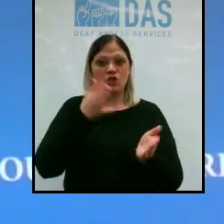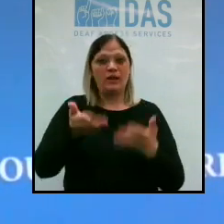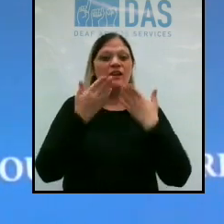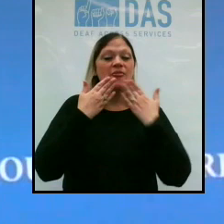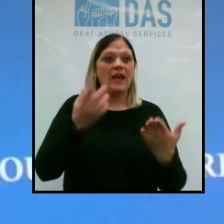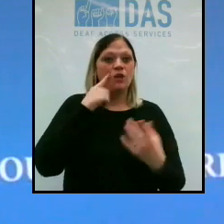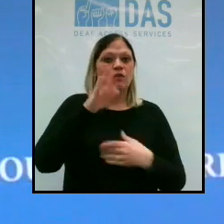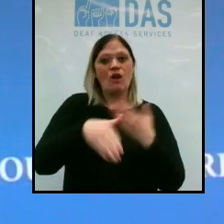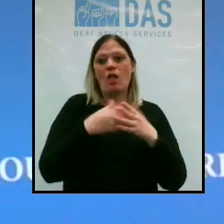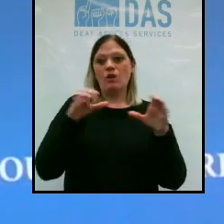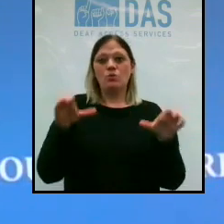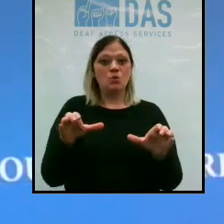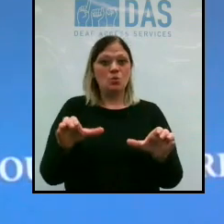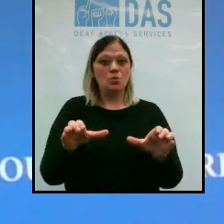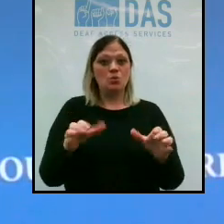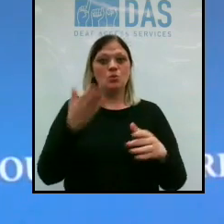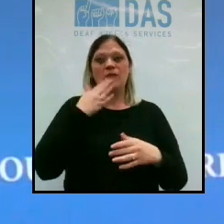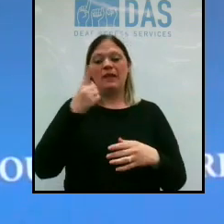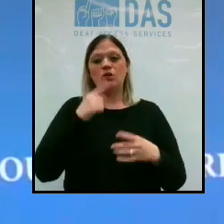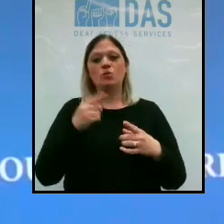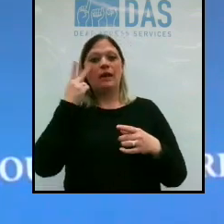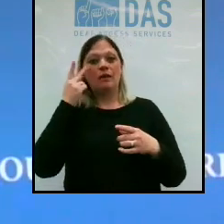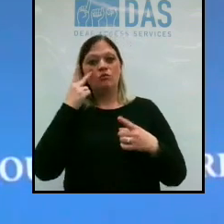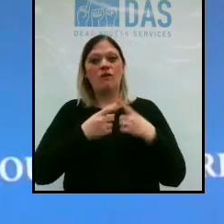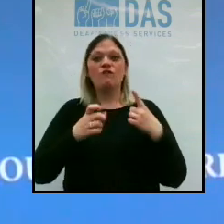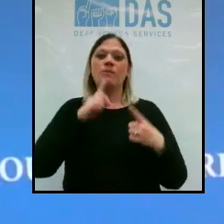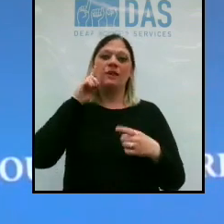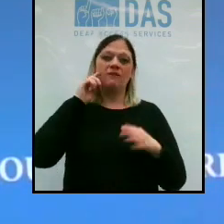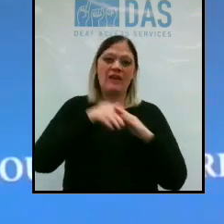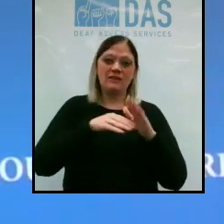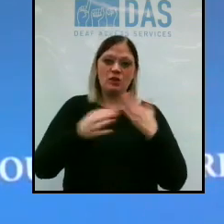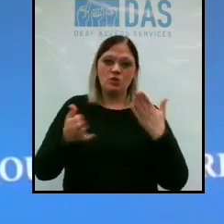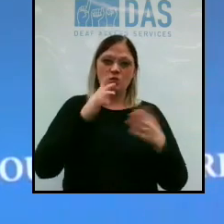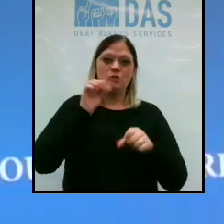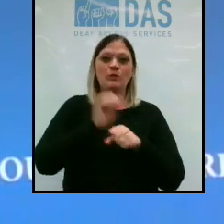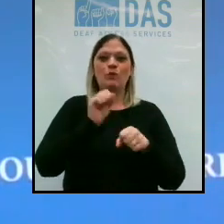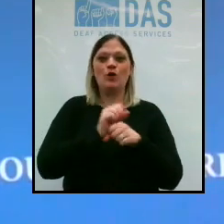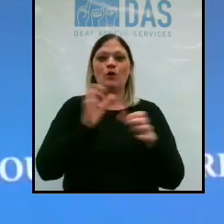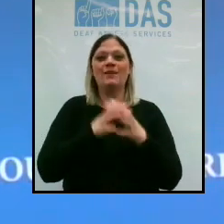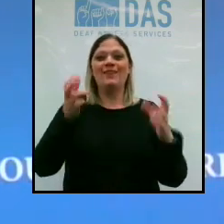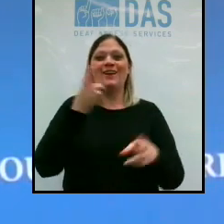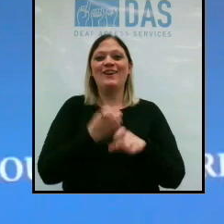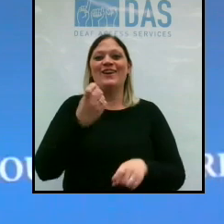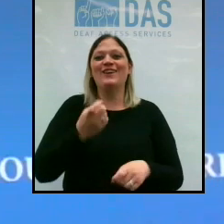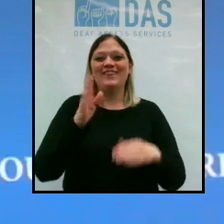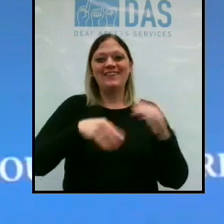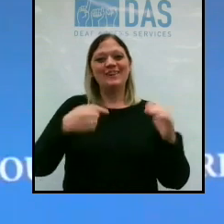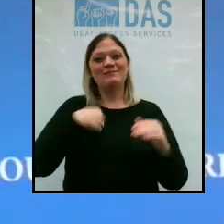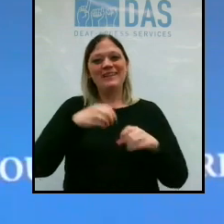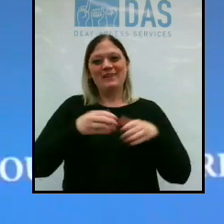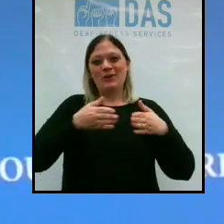for all that you do. Thank you to Kendra from Deaf Access Services, who's been working a lot harder than I am in the corner there,